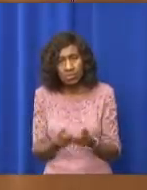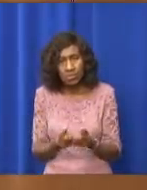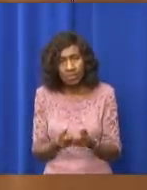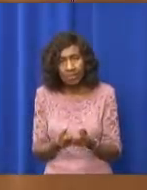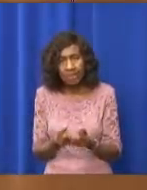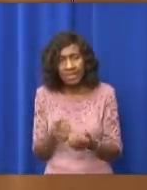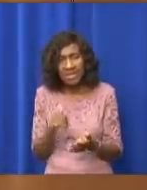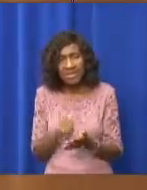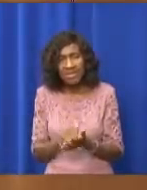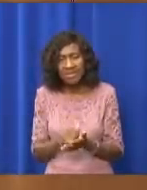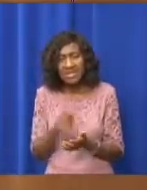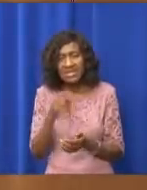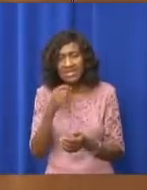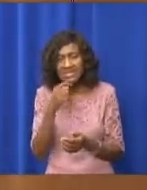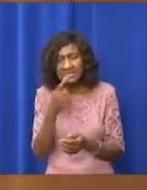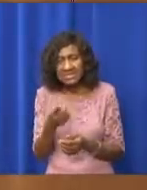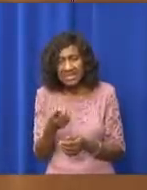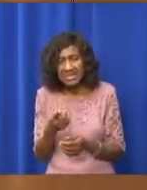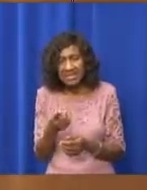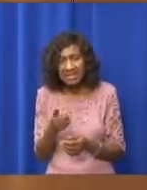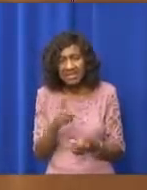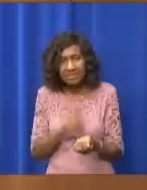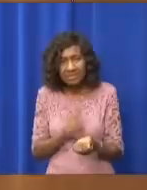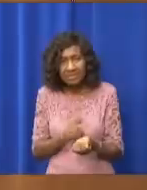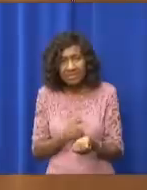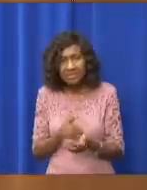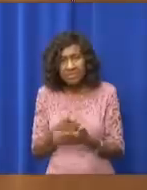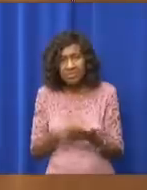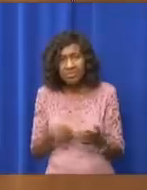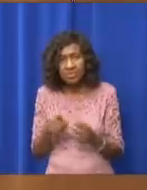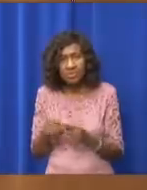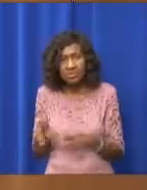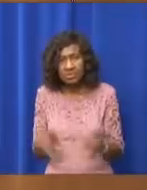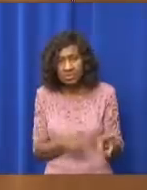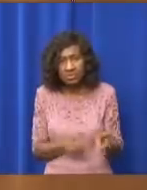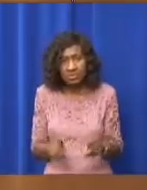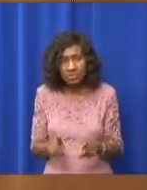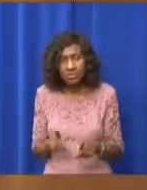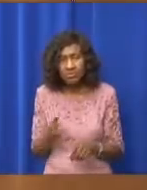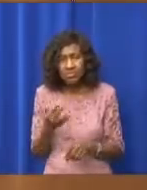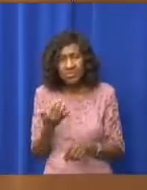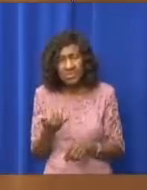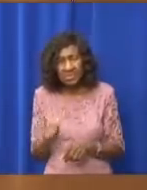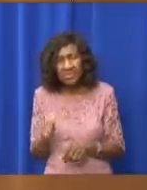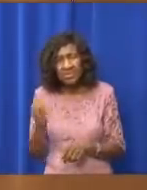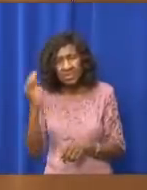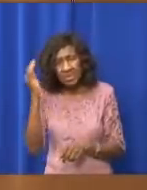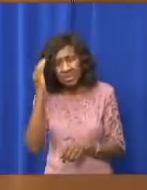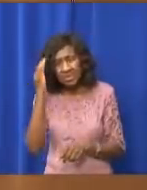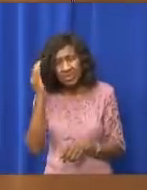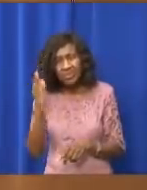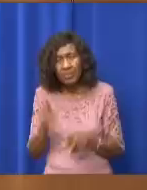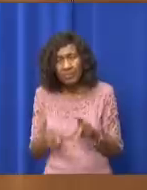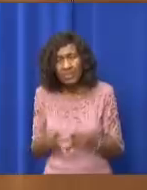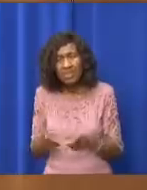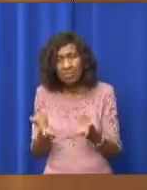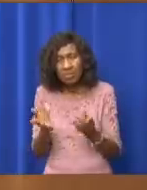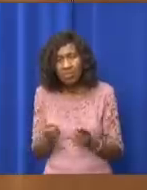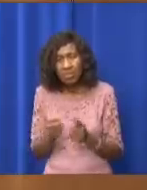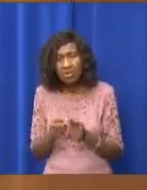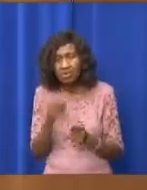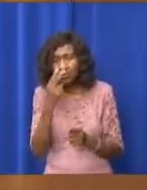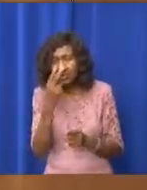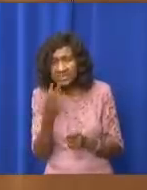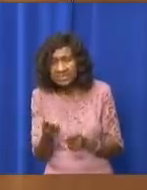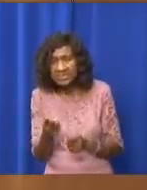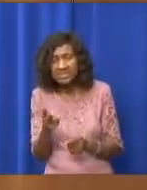practitioners on what to do and when to do it, and they're keenly aware that people need to get back to see their doctors, and